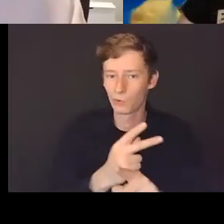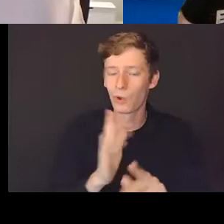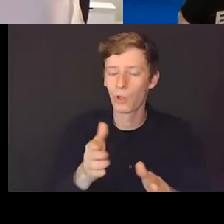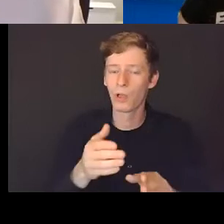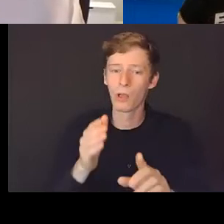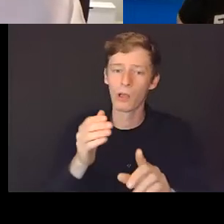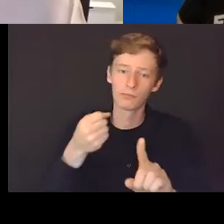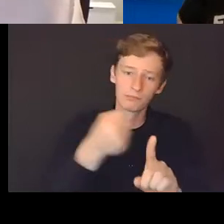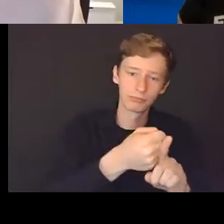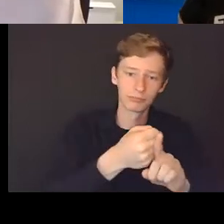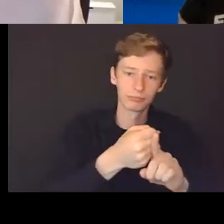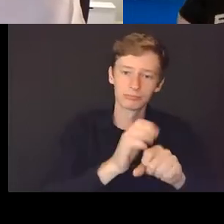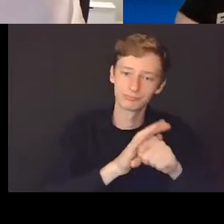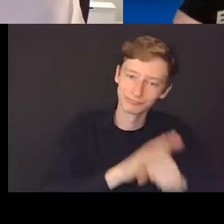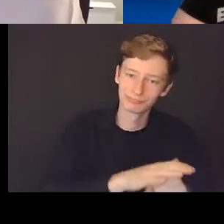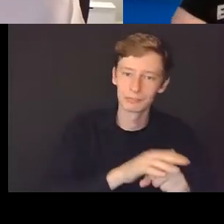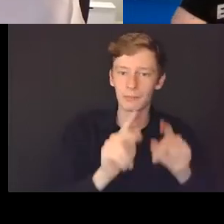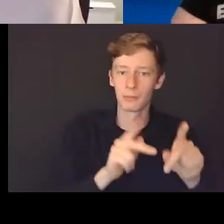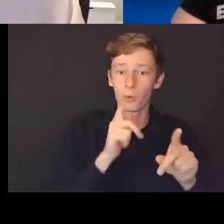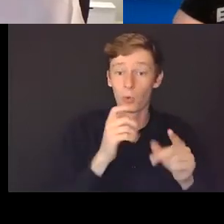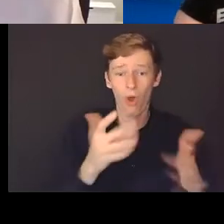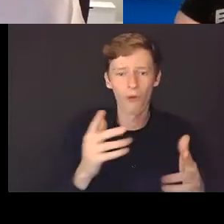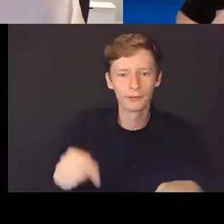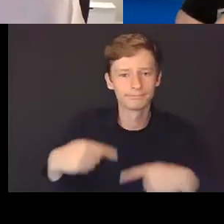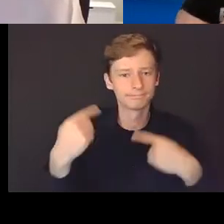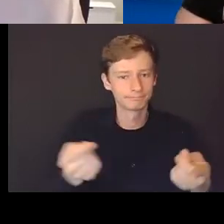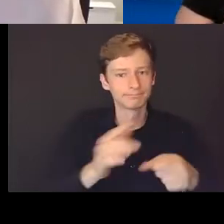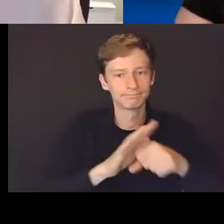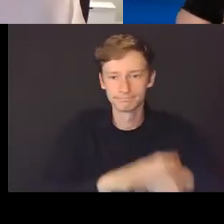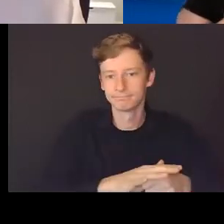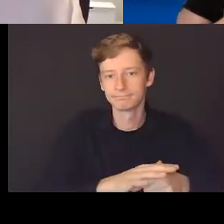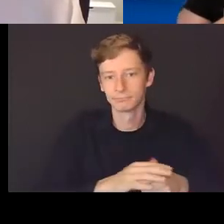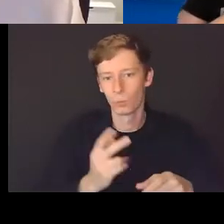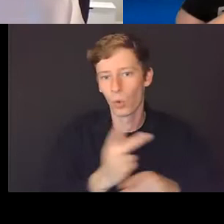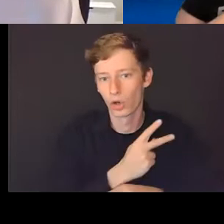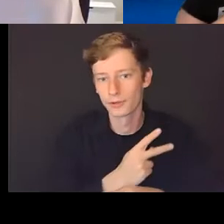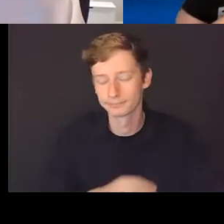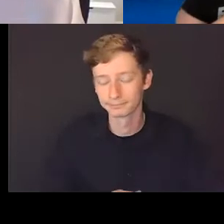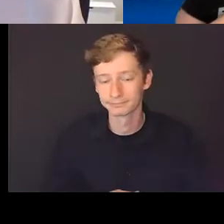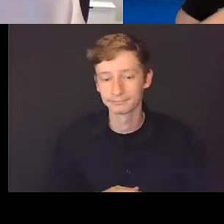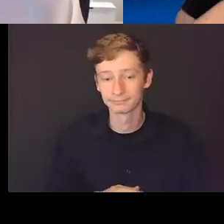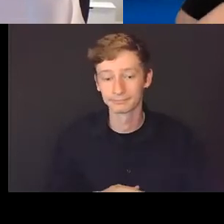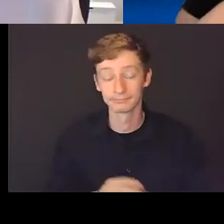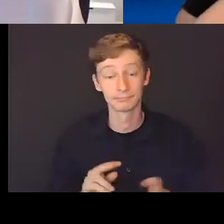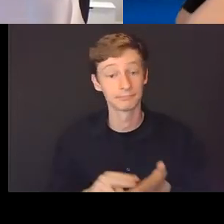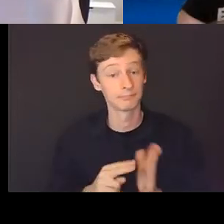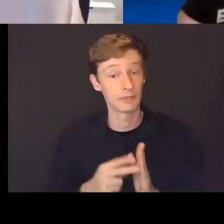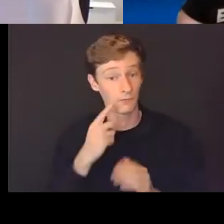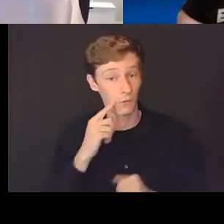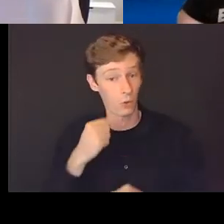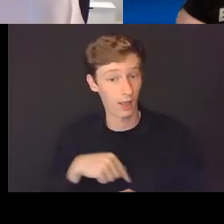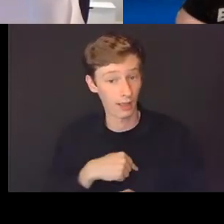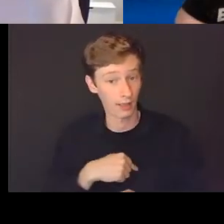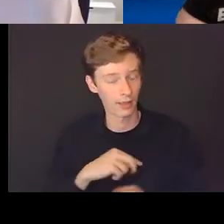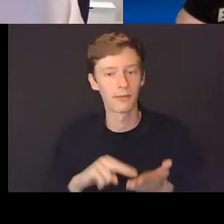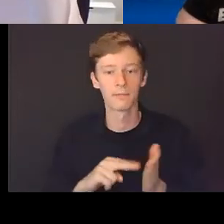who are already most marginalized in our communities. So what does that mean for us? It means that we are going to